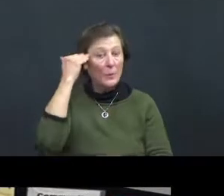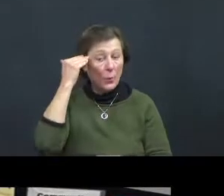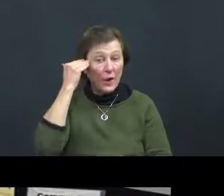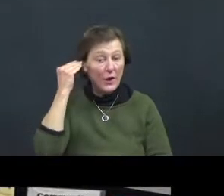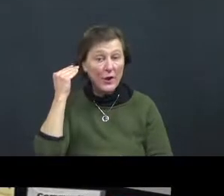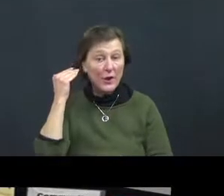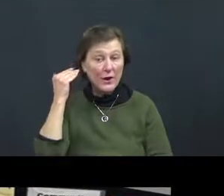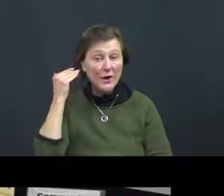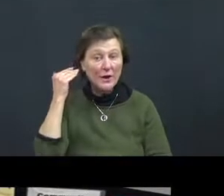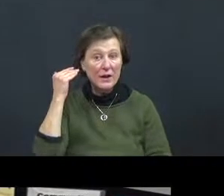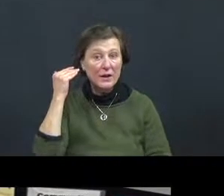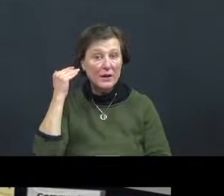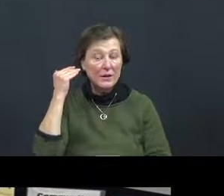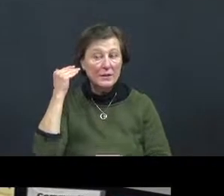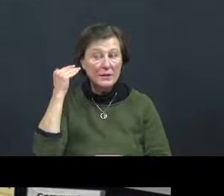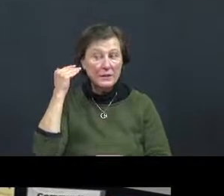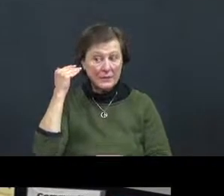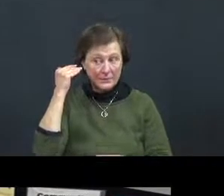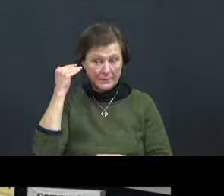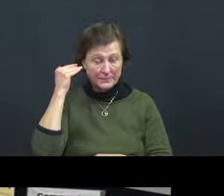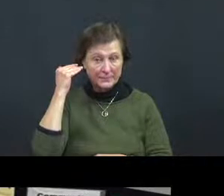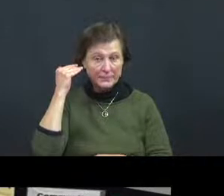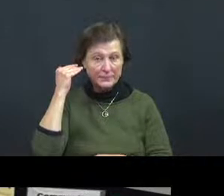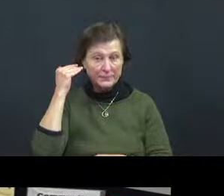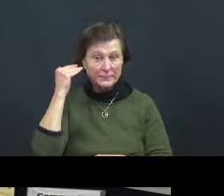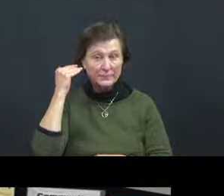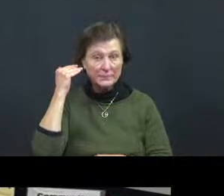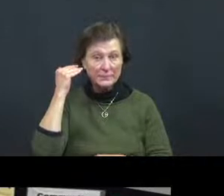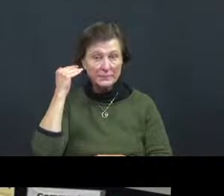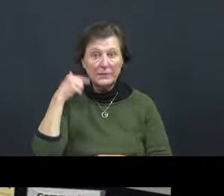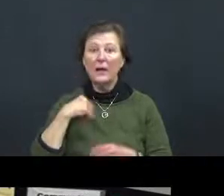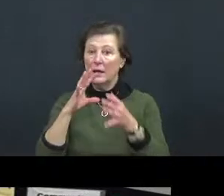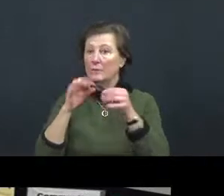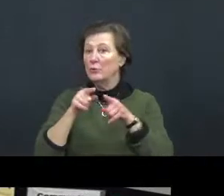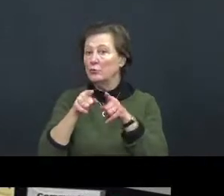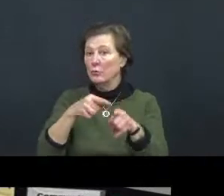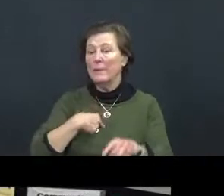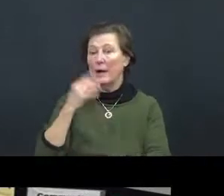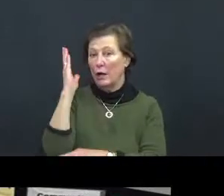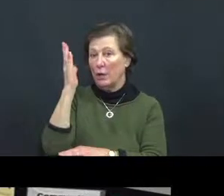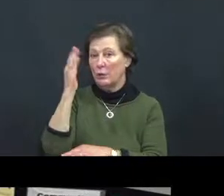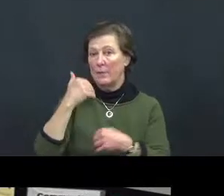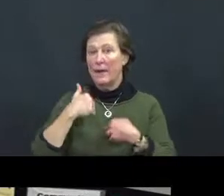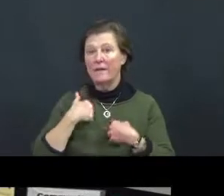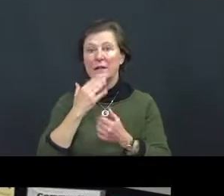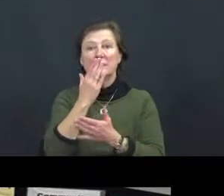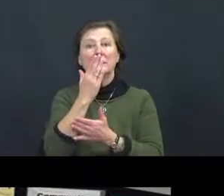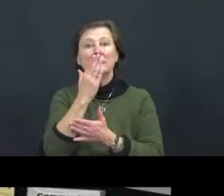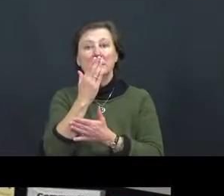that after I mentioned during my sermon that there are some